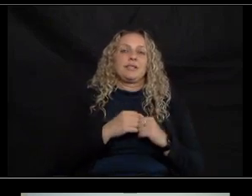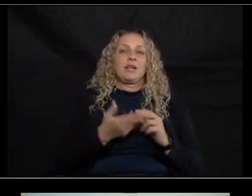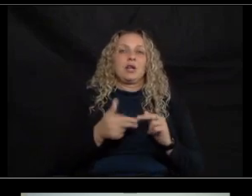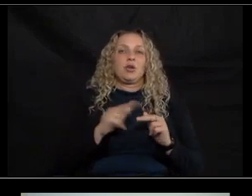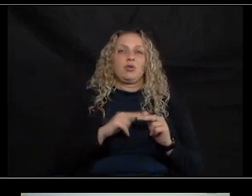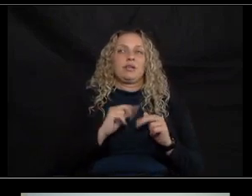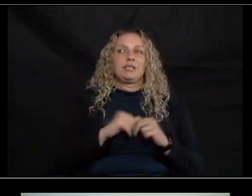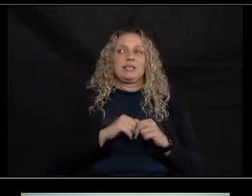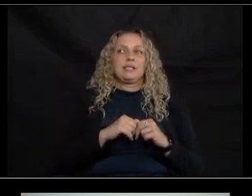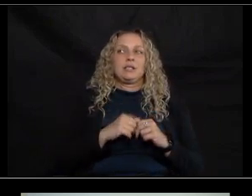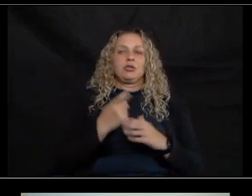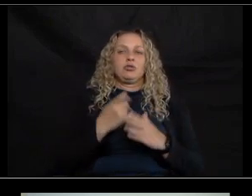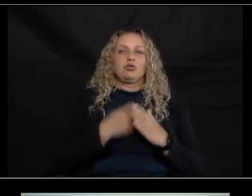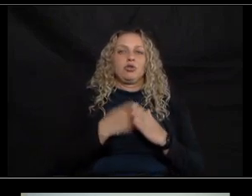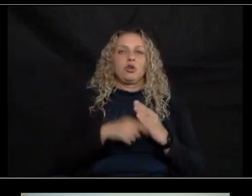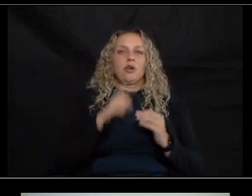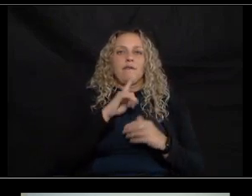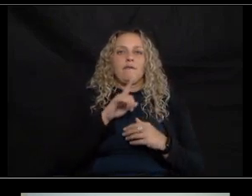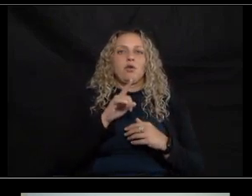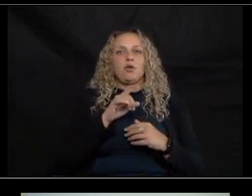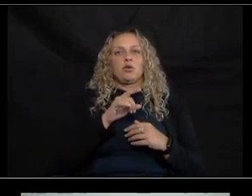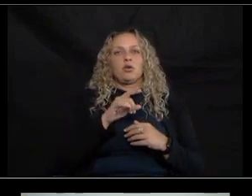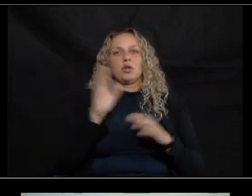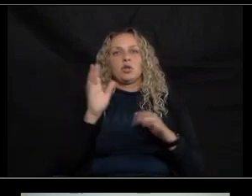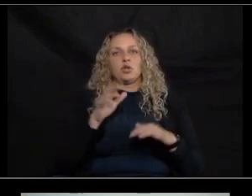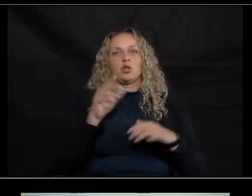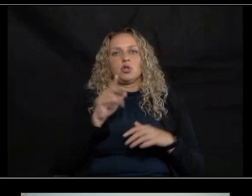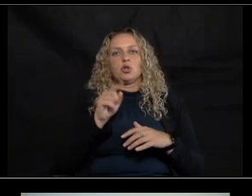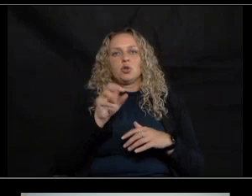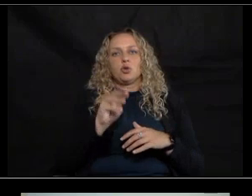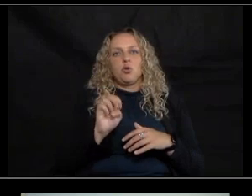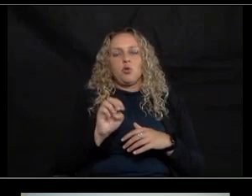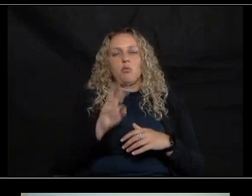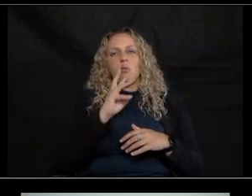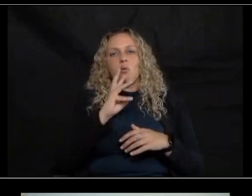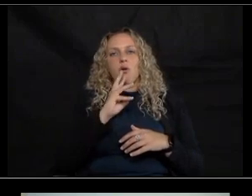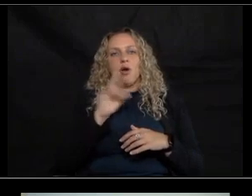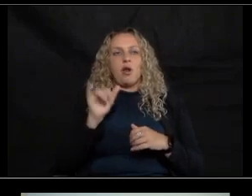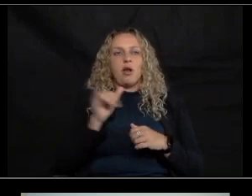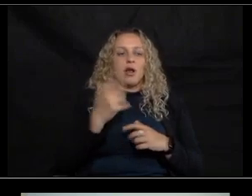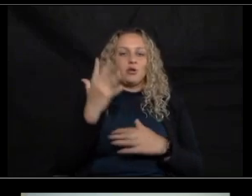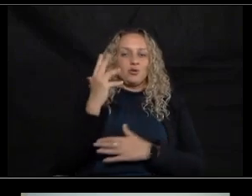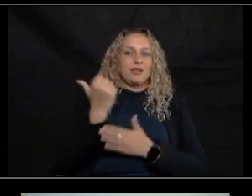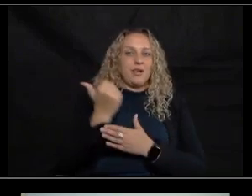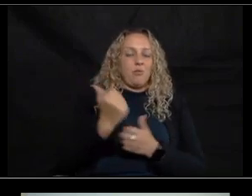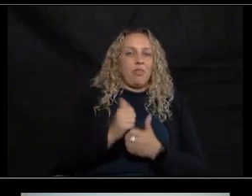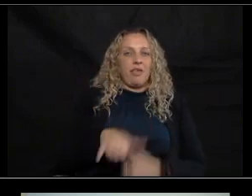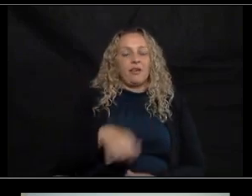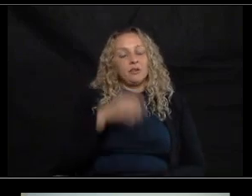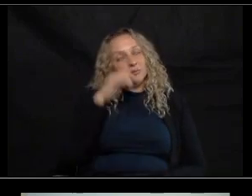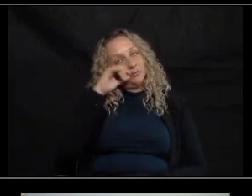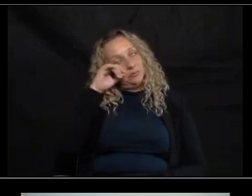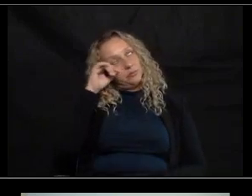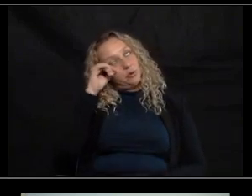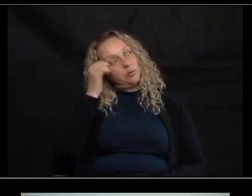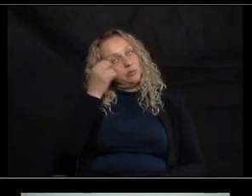increased charge for the storm water, which is one of the things that trees vastly help with.